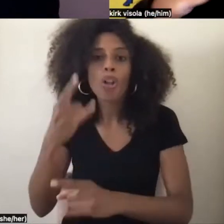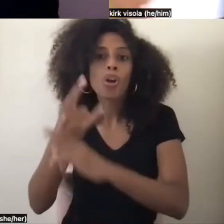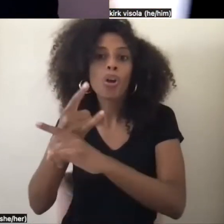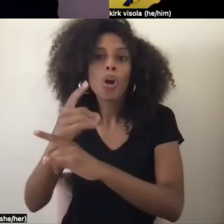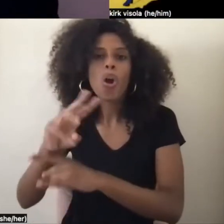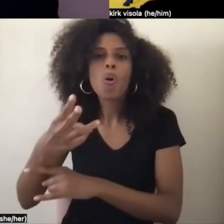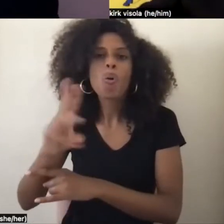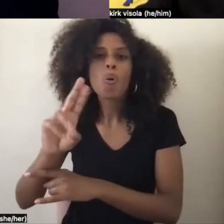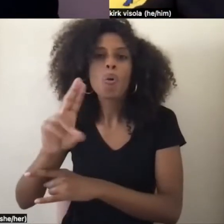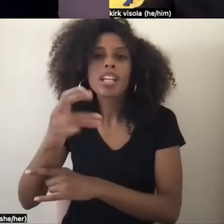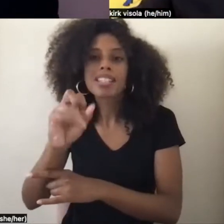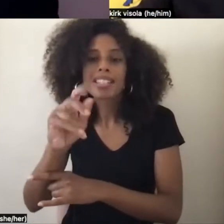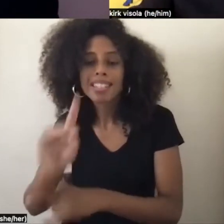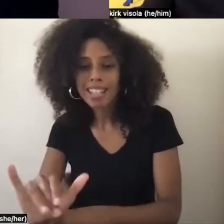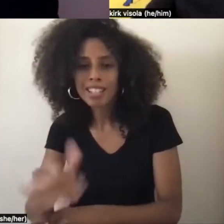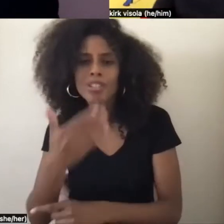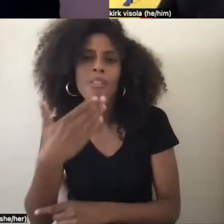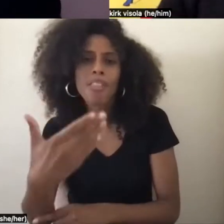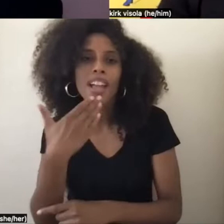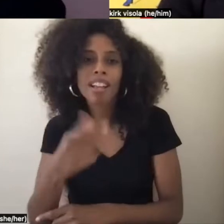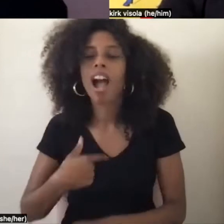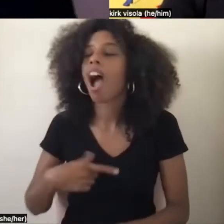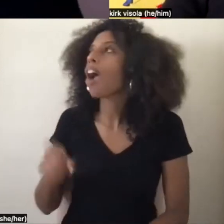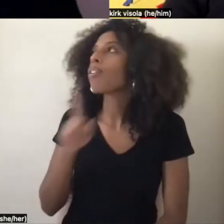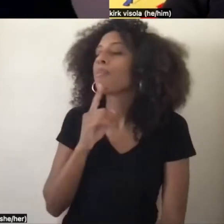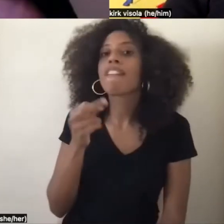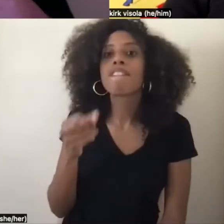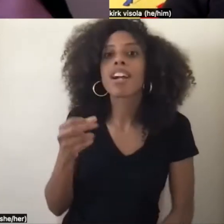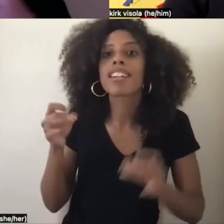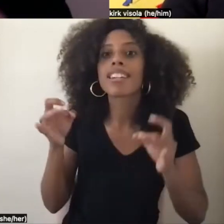really fucking hate when people do that because